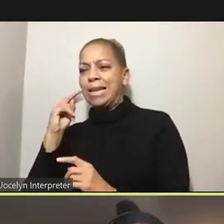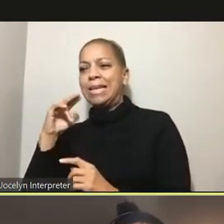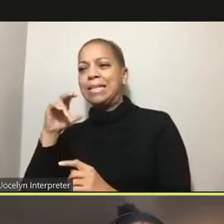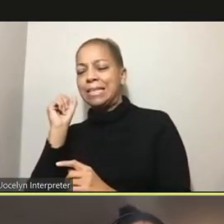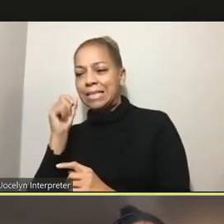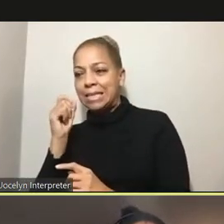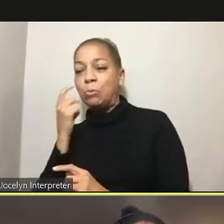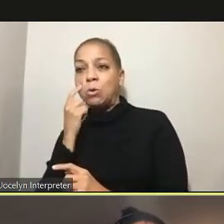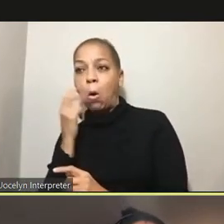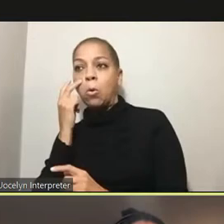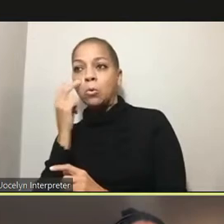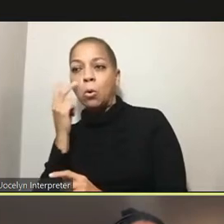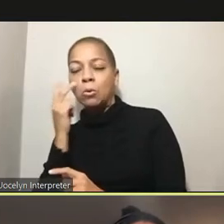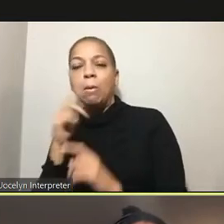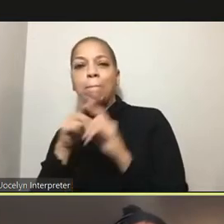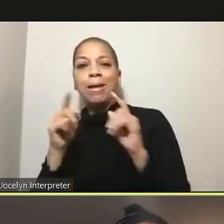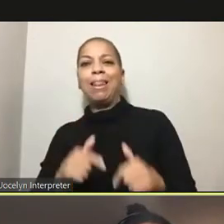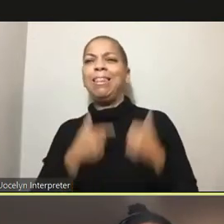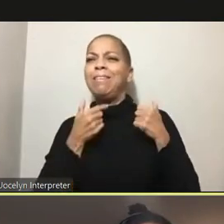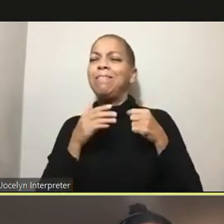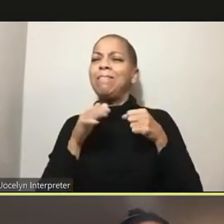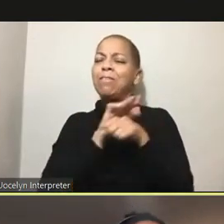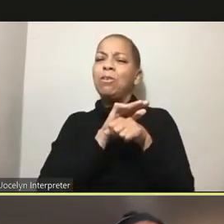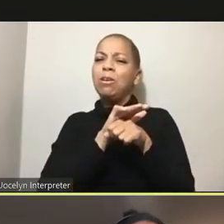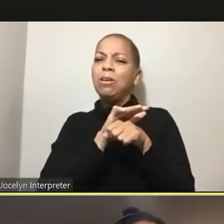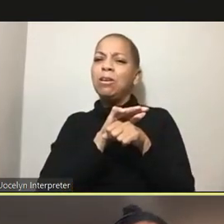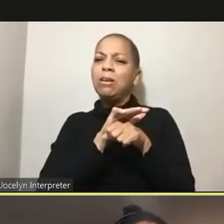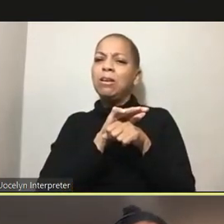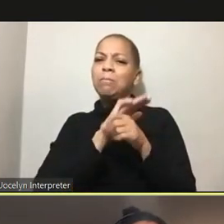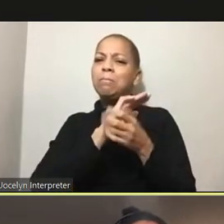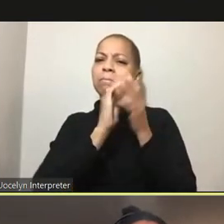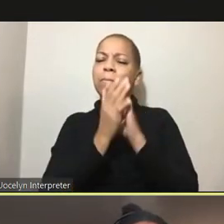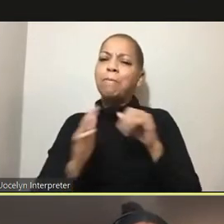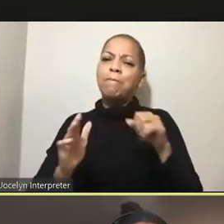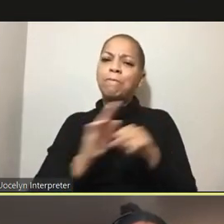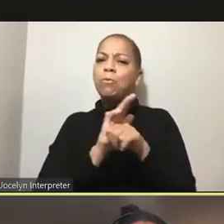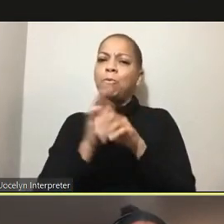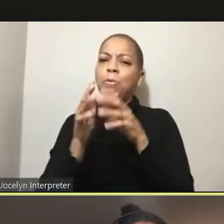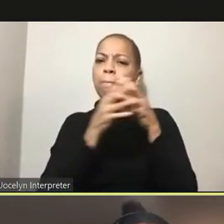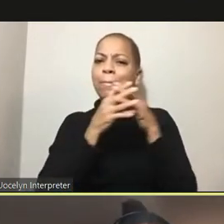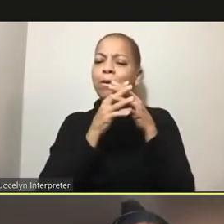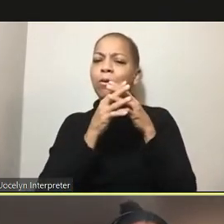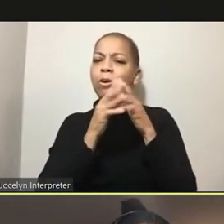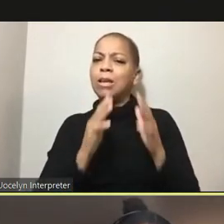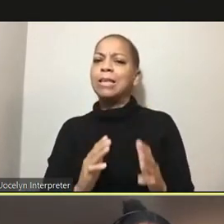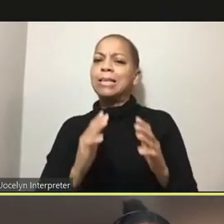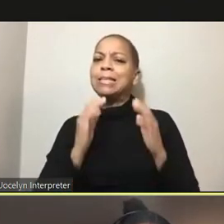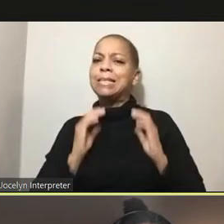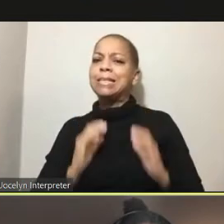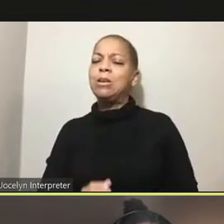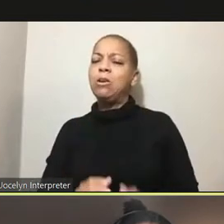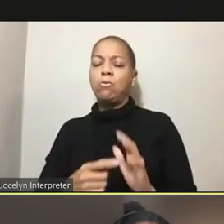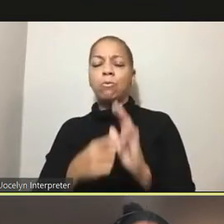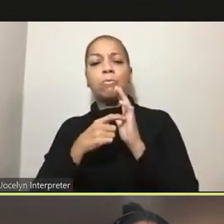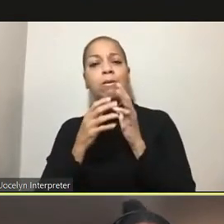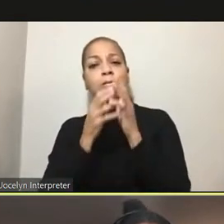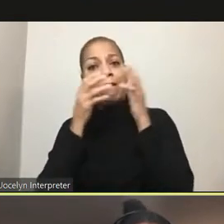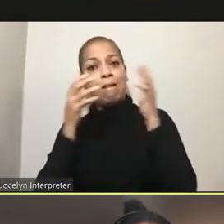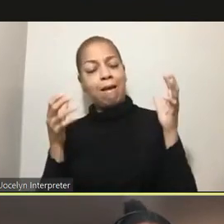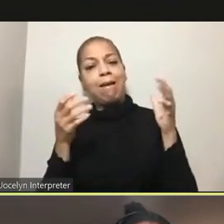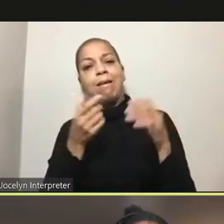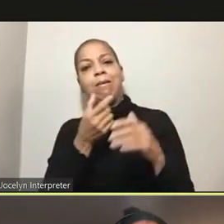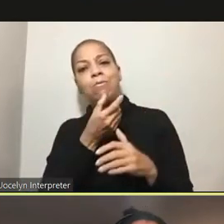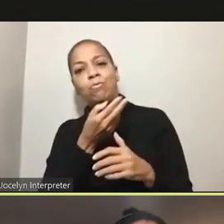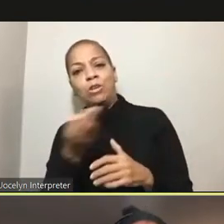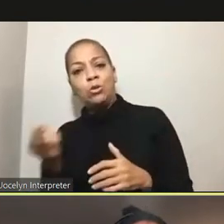fully. And to be a full American citizen requires a lot of resources